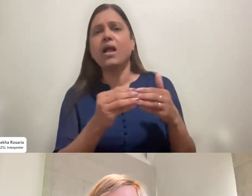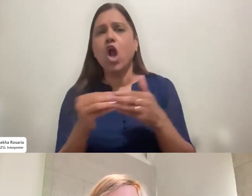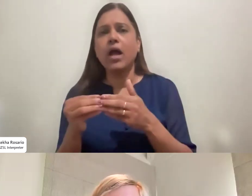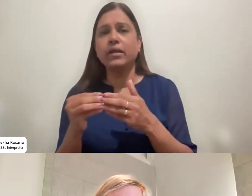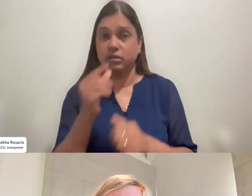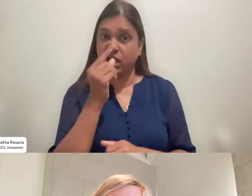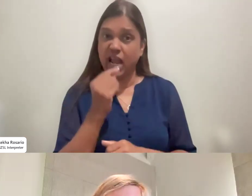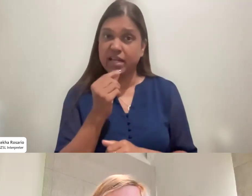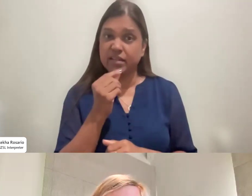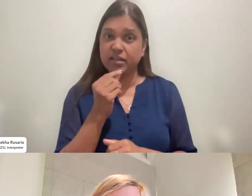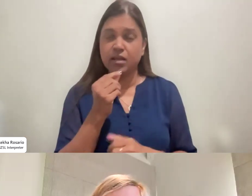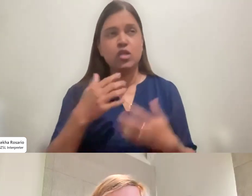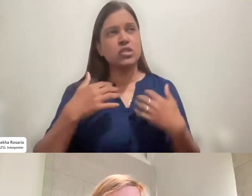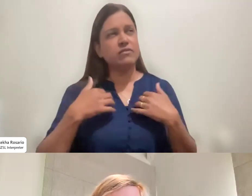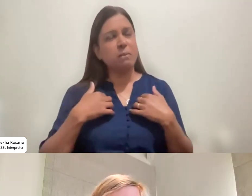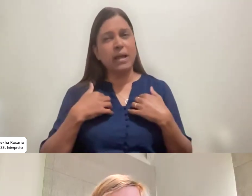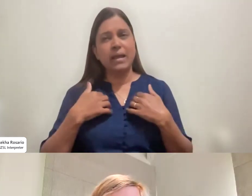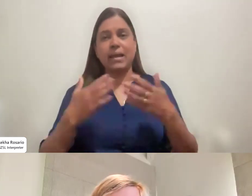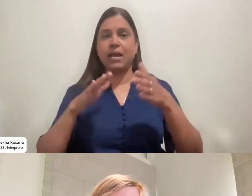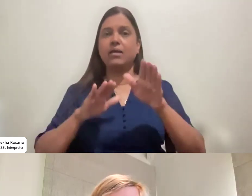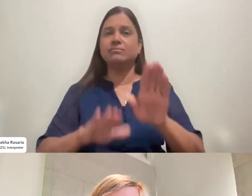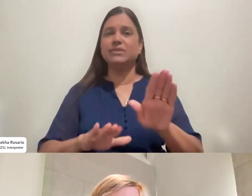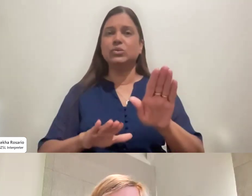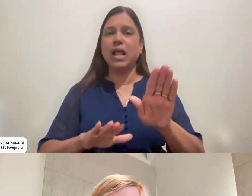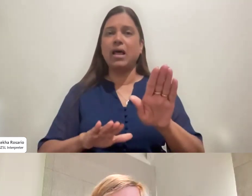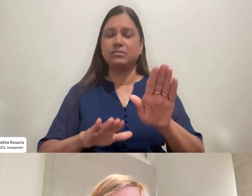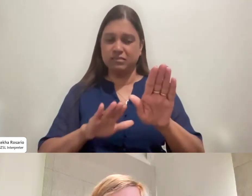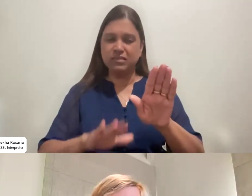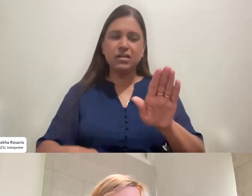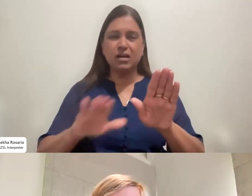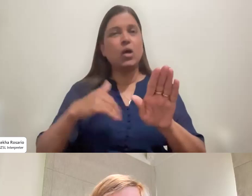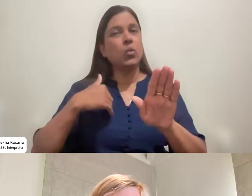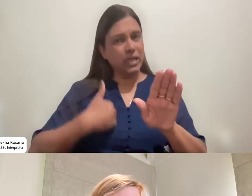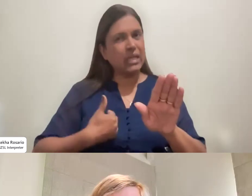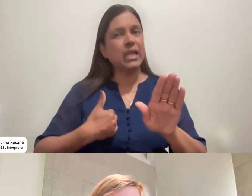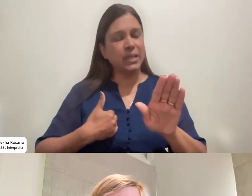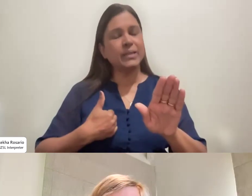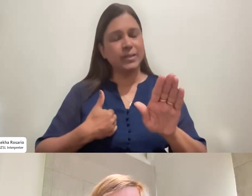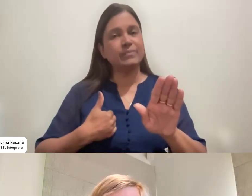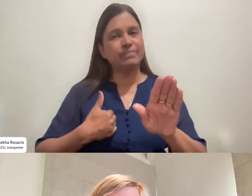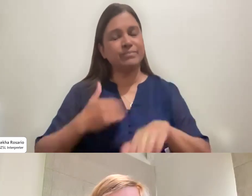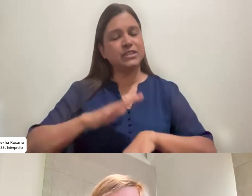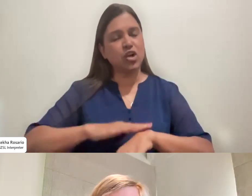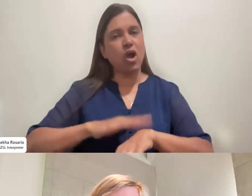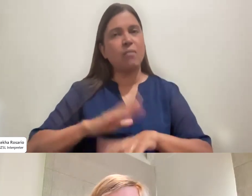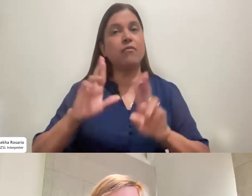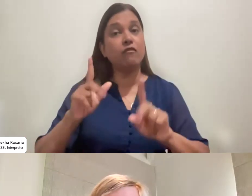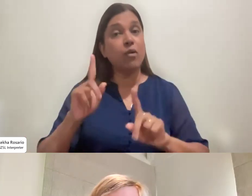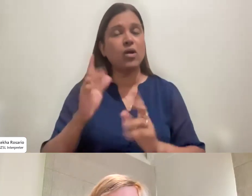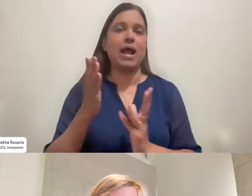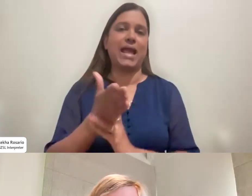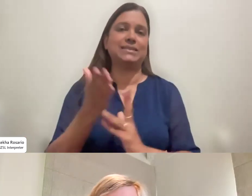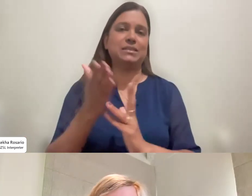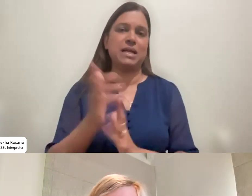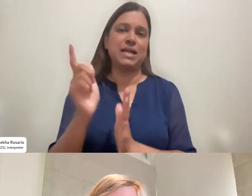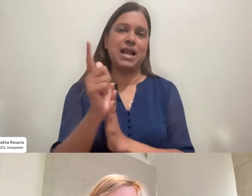in Aotearoa New Zealand, we have said for a long time that we need accessibility legislation. And in order to get that,